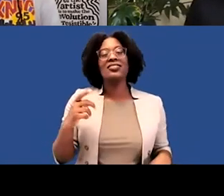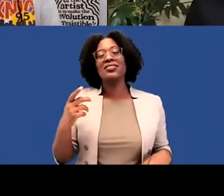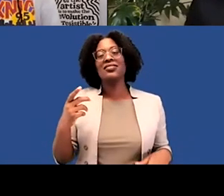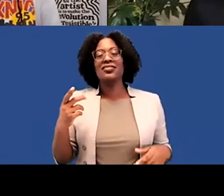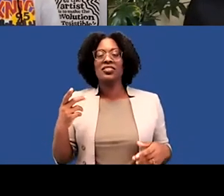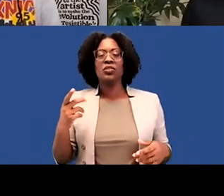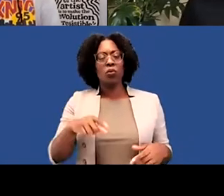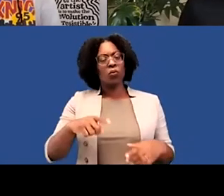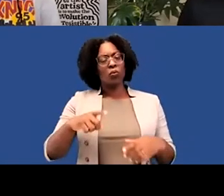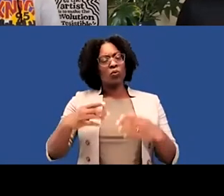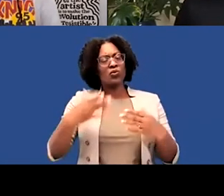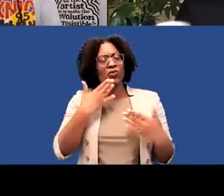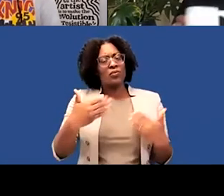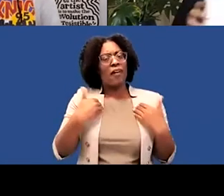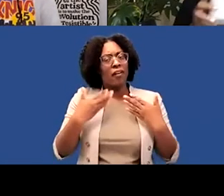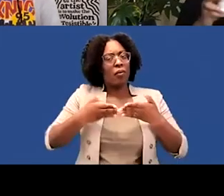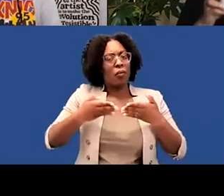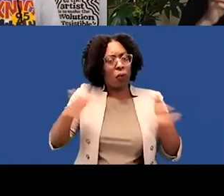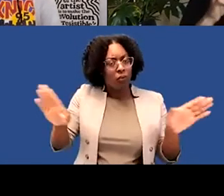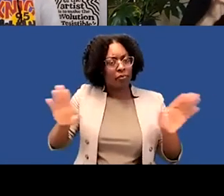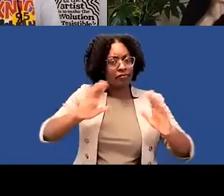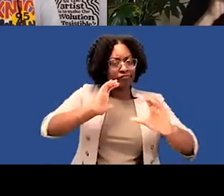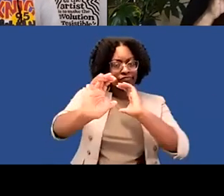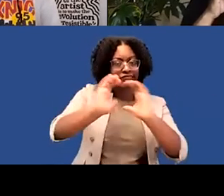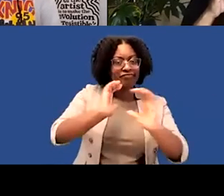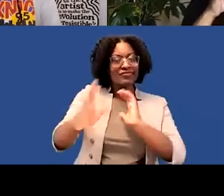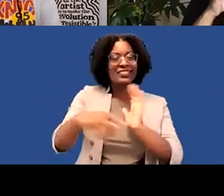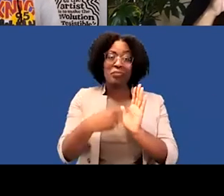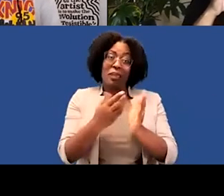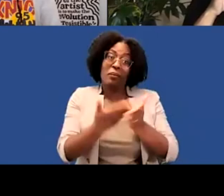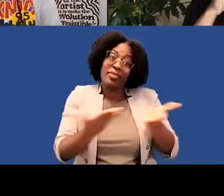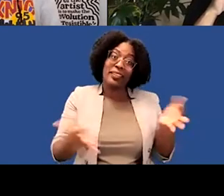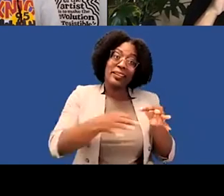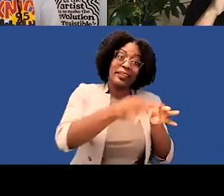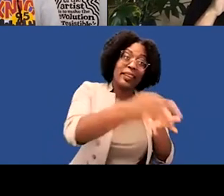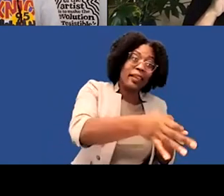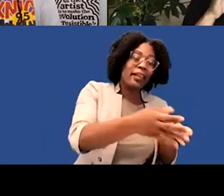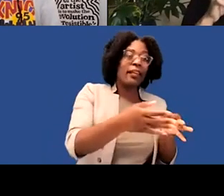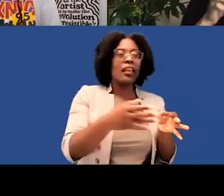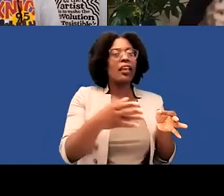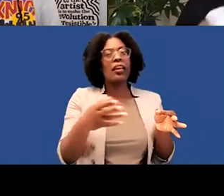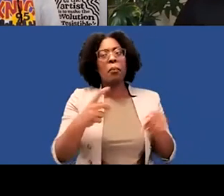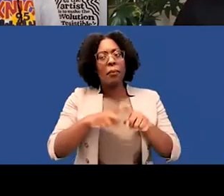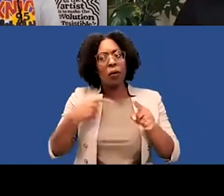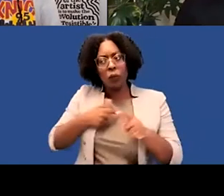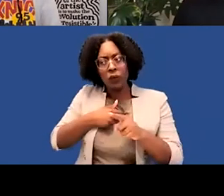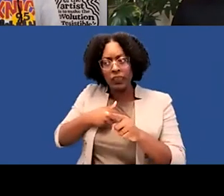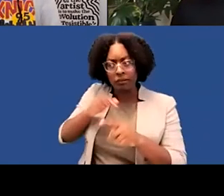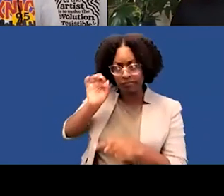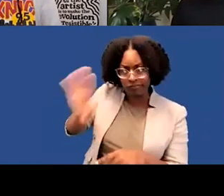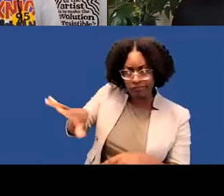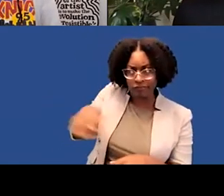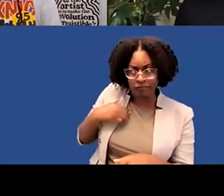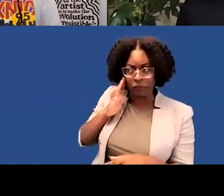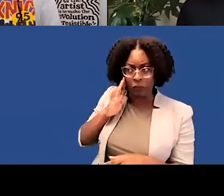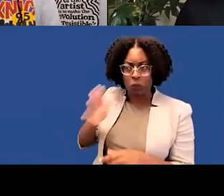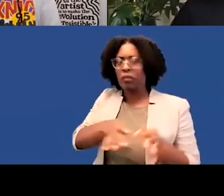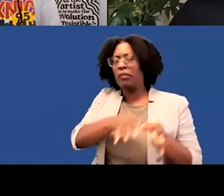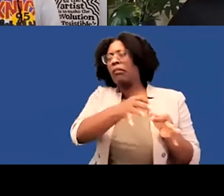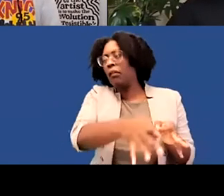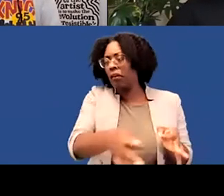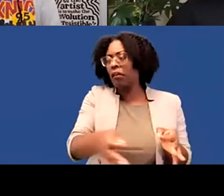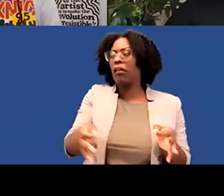sometimes. But I do think, especially as Black people and Black queer people, you know, operating from that basis and